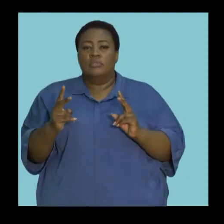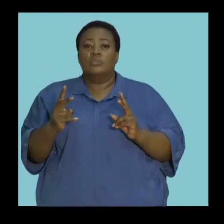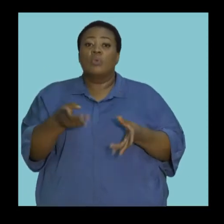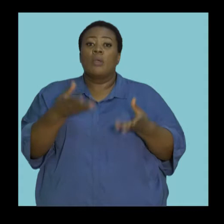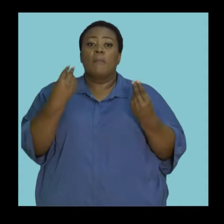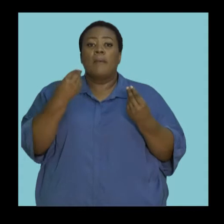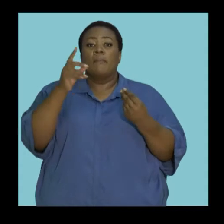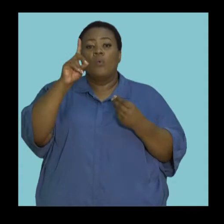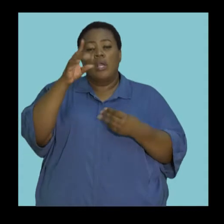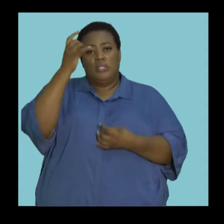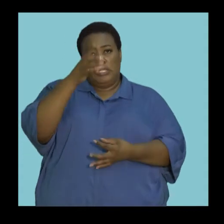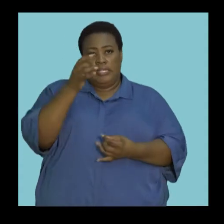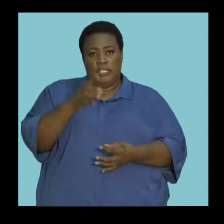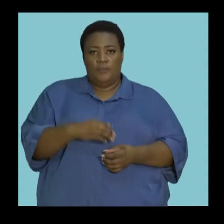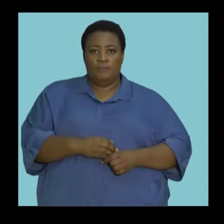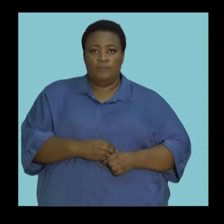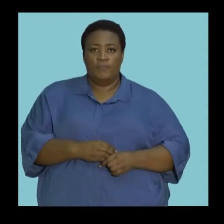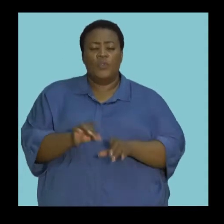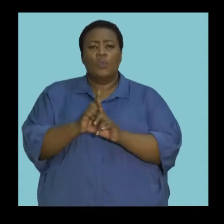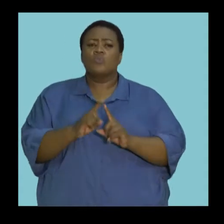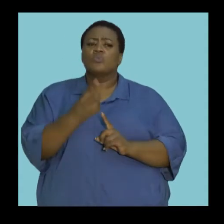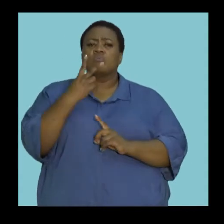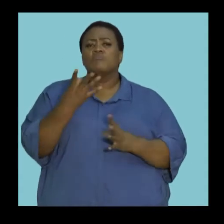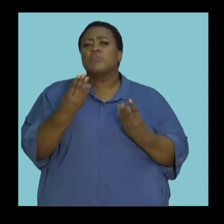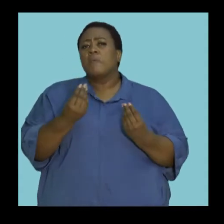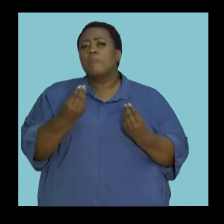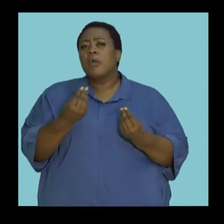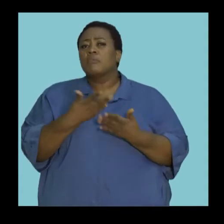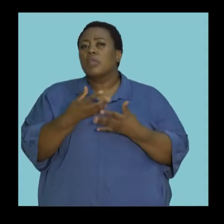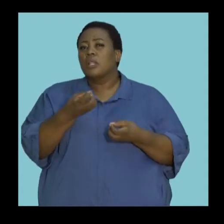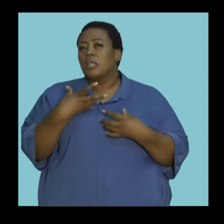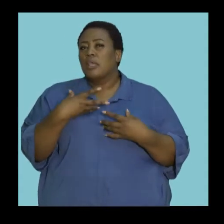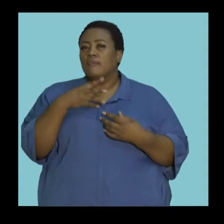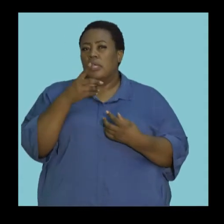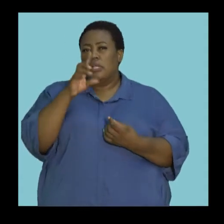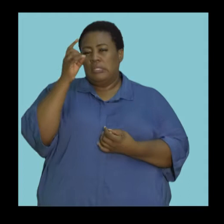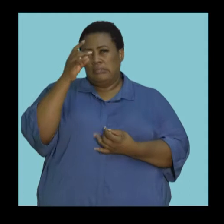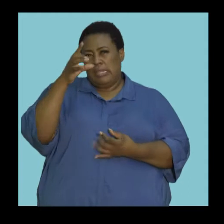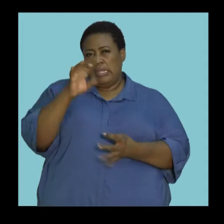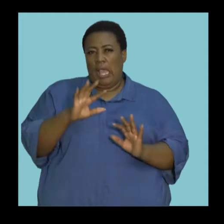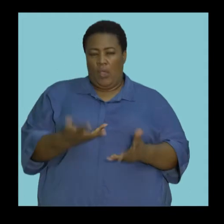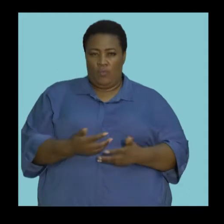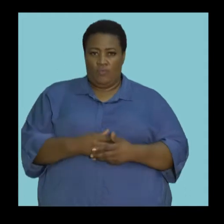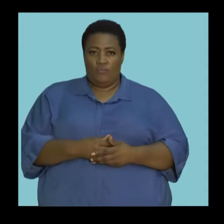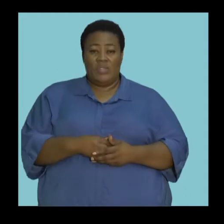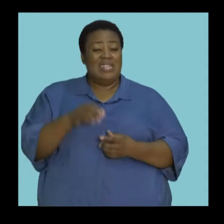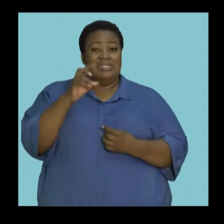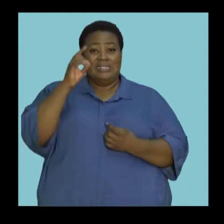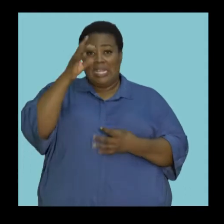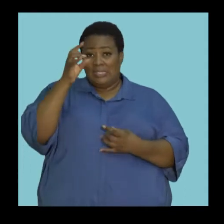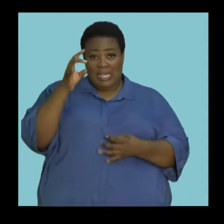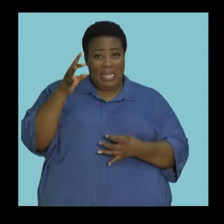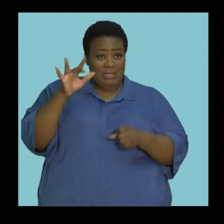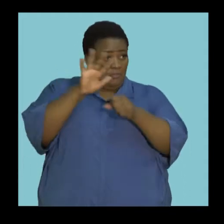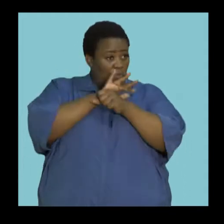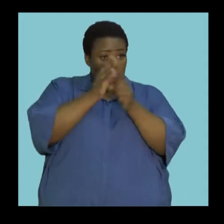information that supports data, and looking at how numbers can all give you data. So data is present everywhere. It's how we